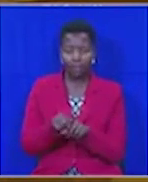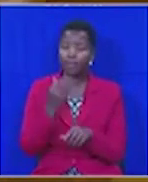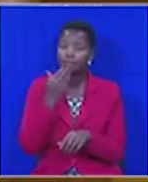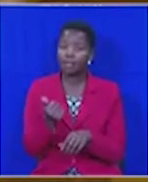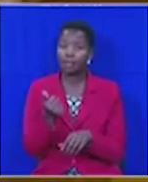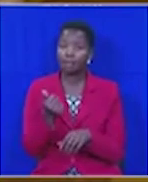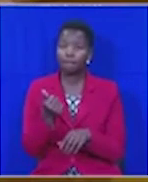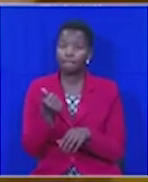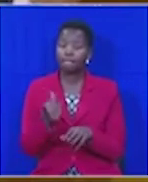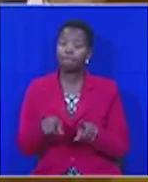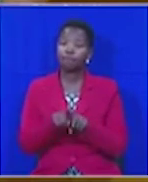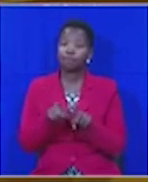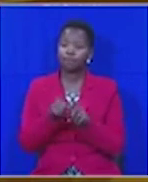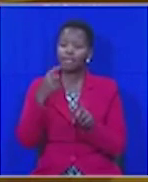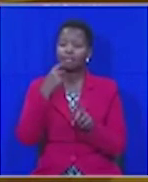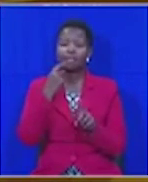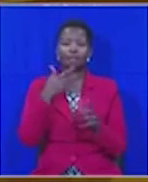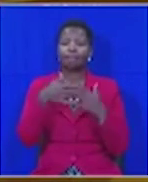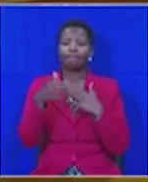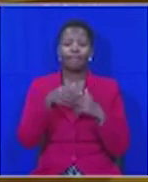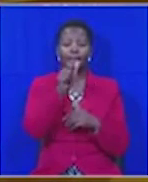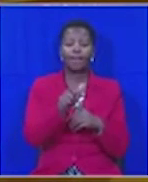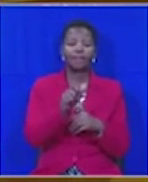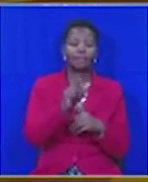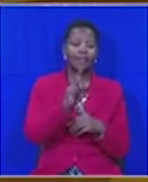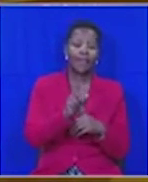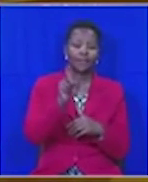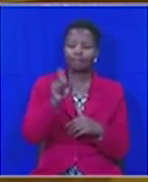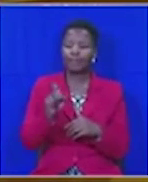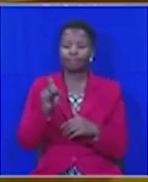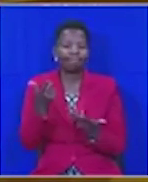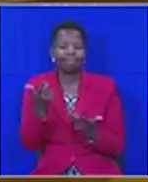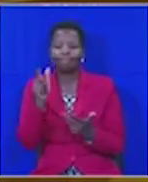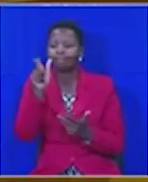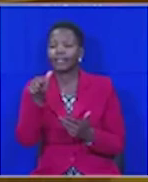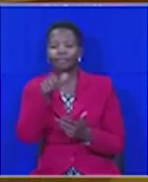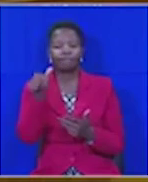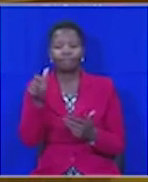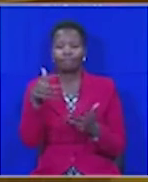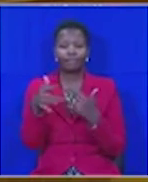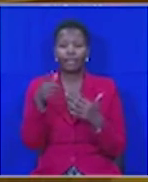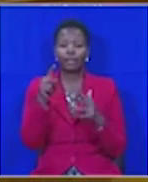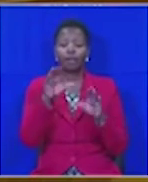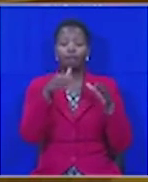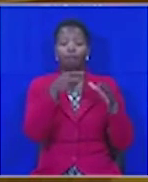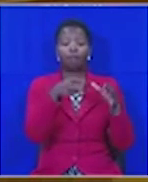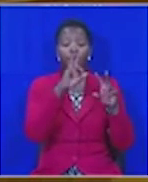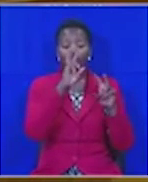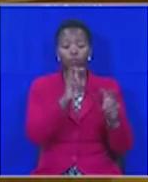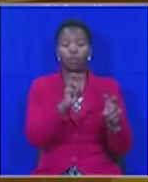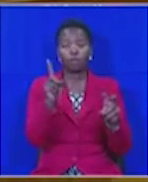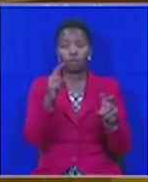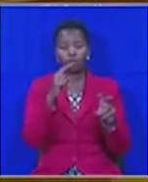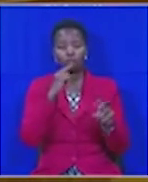is to say person X or person Y, or entity A or entity B is being investigated, you're actually warning them to go and